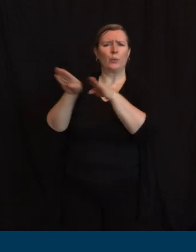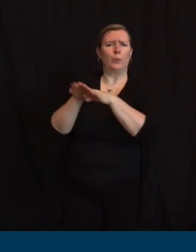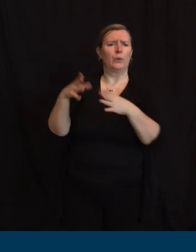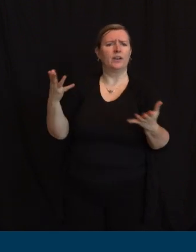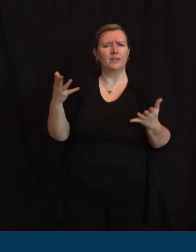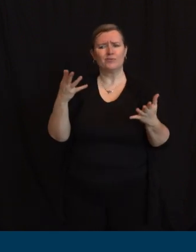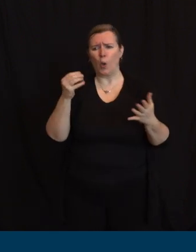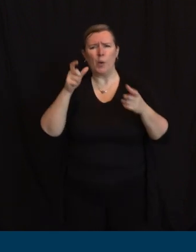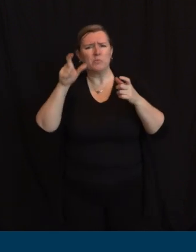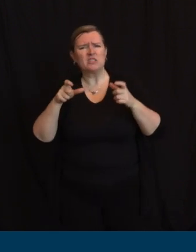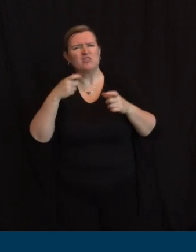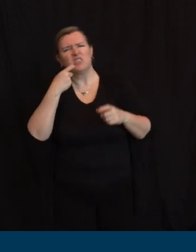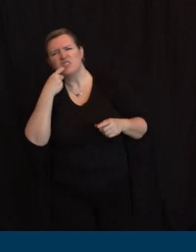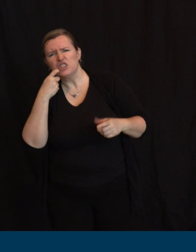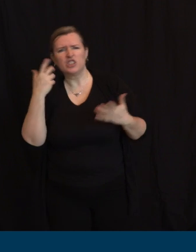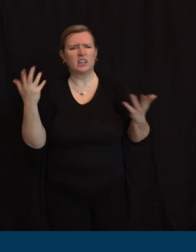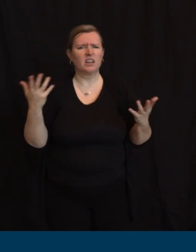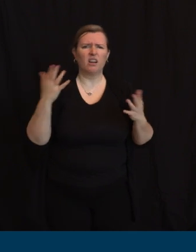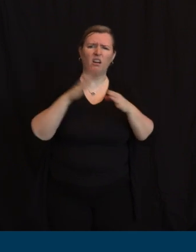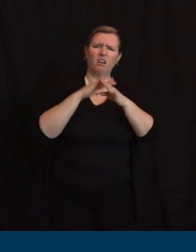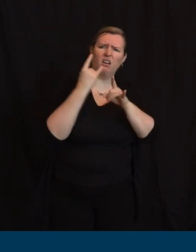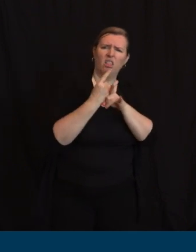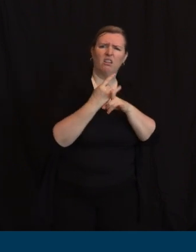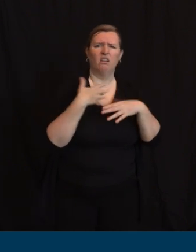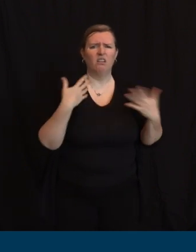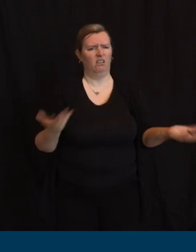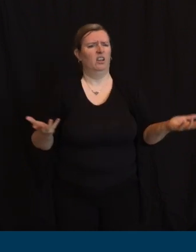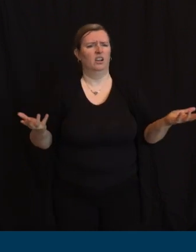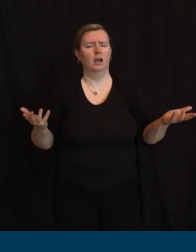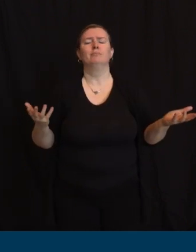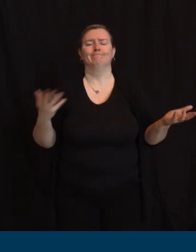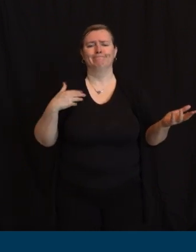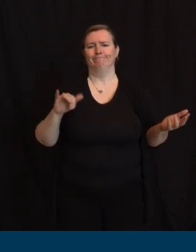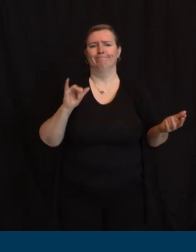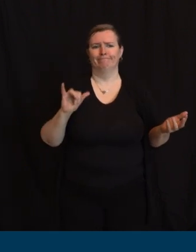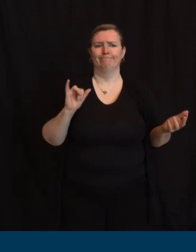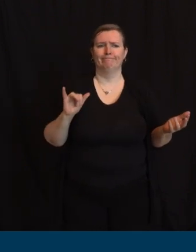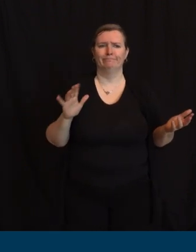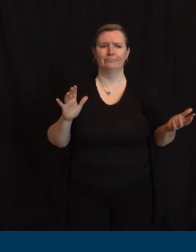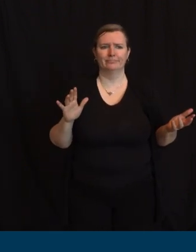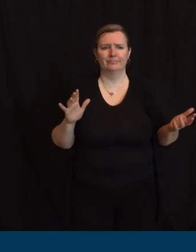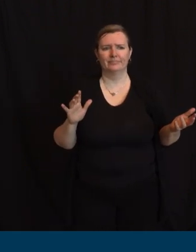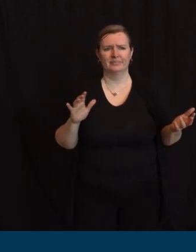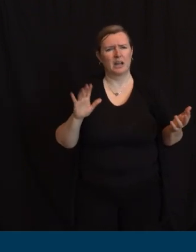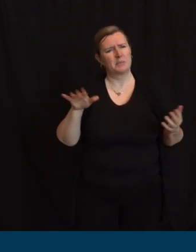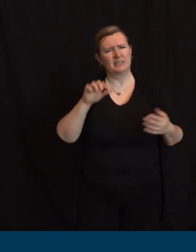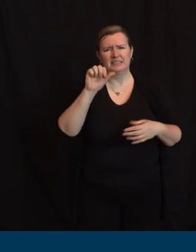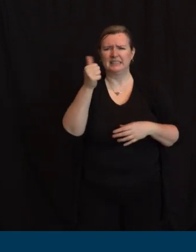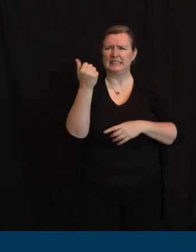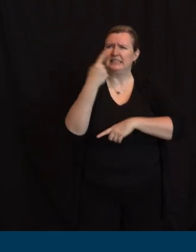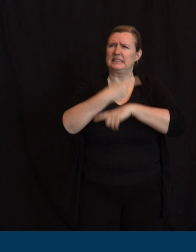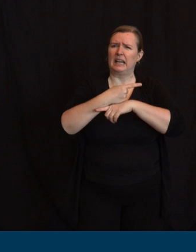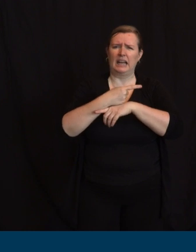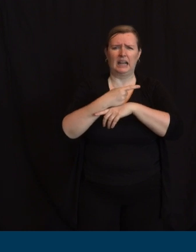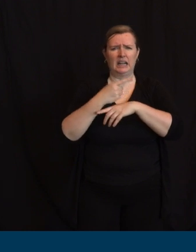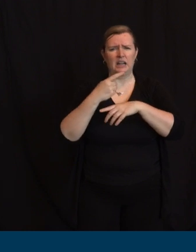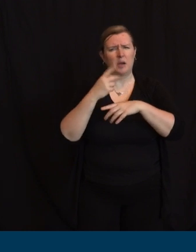I think I said this, I can't recall 10 days or 2 weeks ago, that there's an extraordinary thing happening that is still